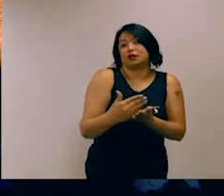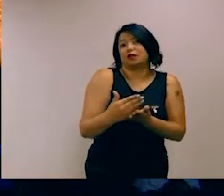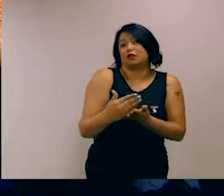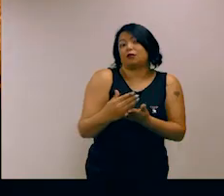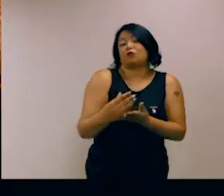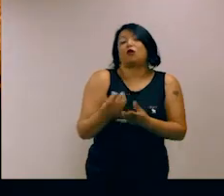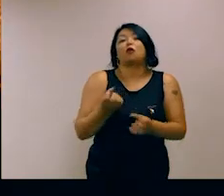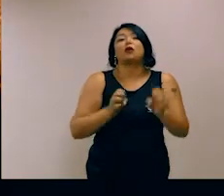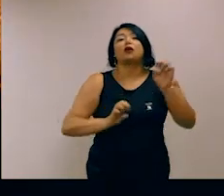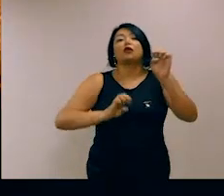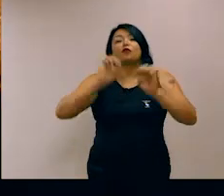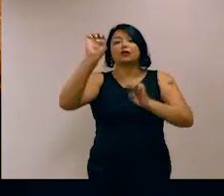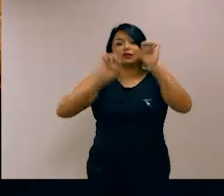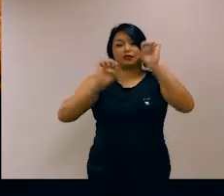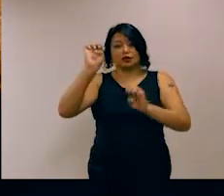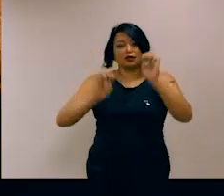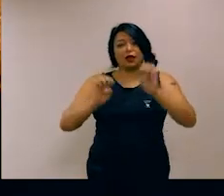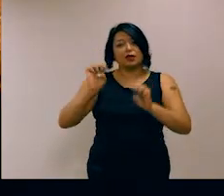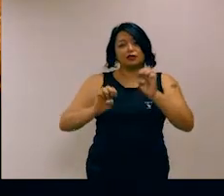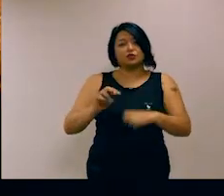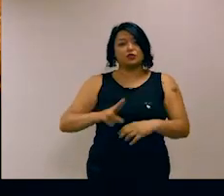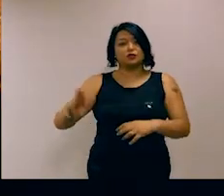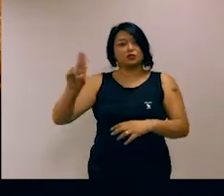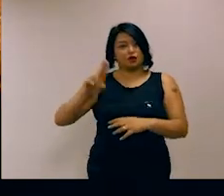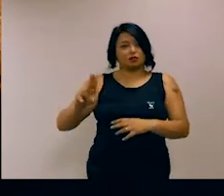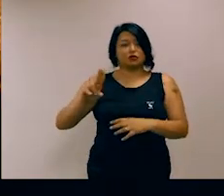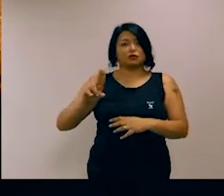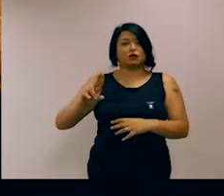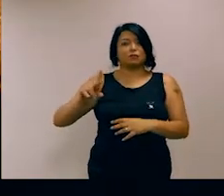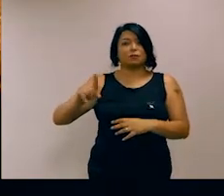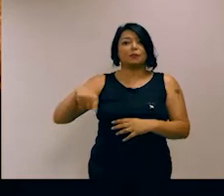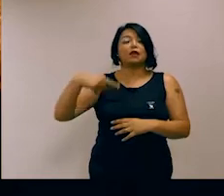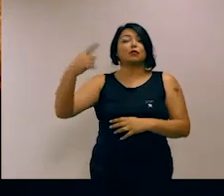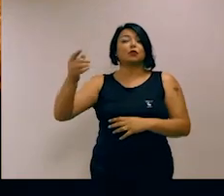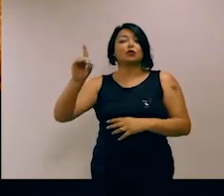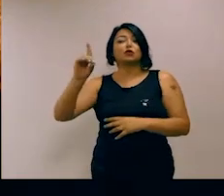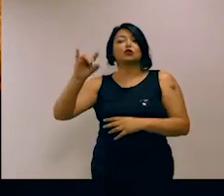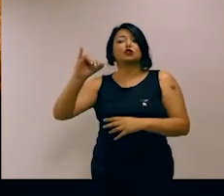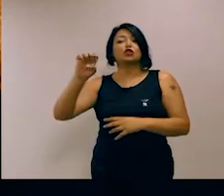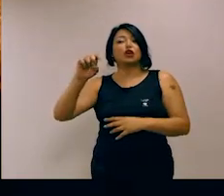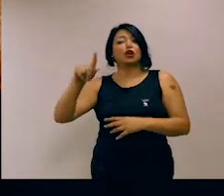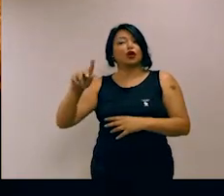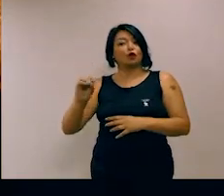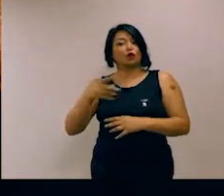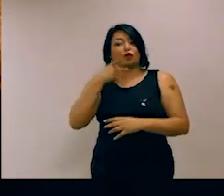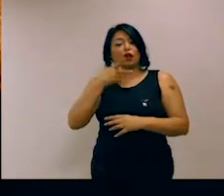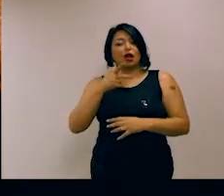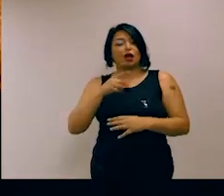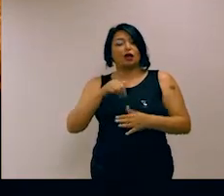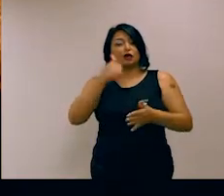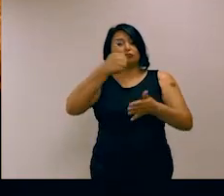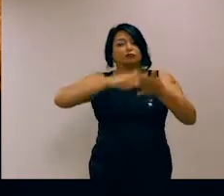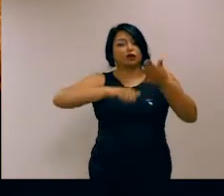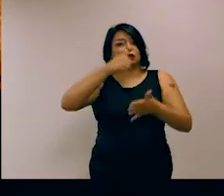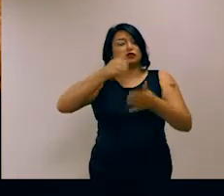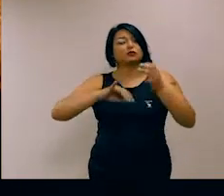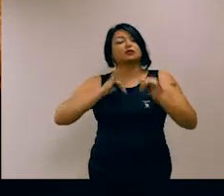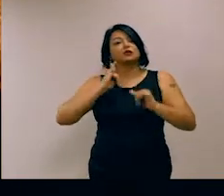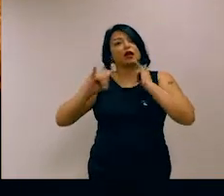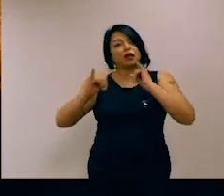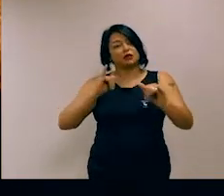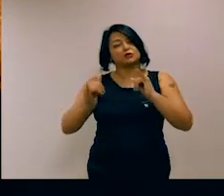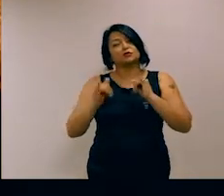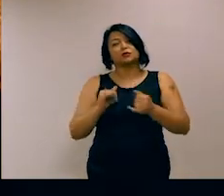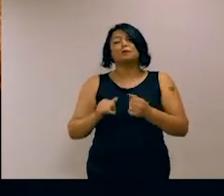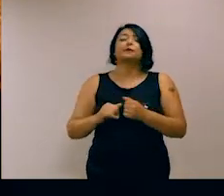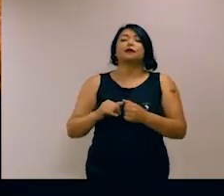First, we're going to talk about the strategies that permeate our operation, and Diego is going to discuss the data that, for